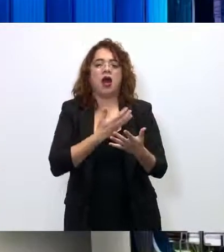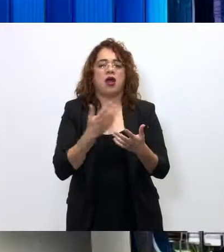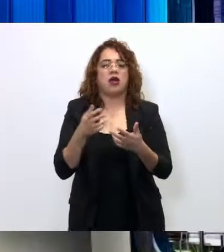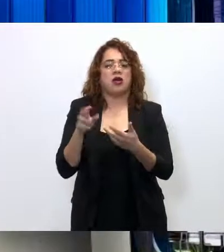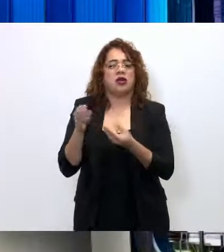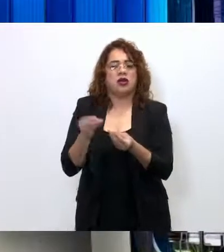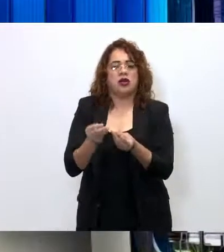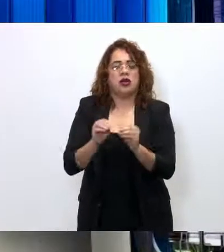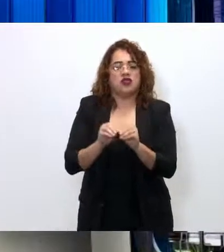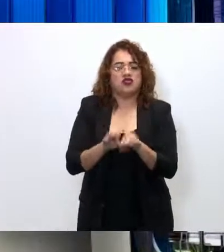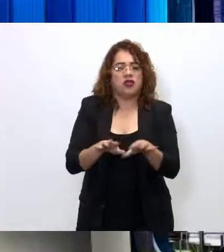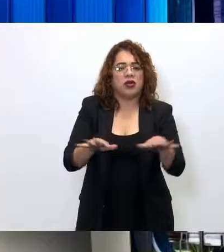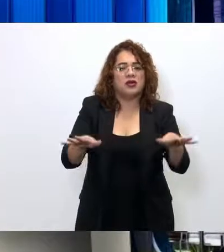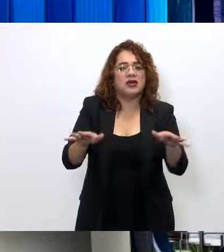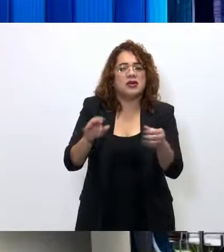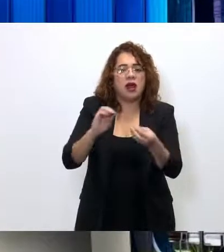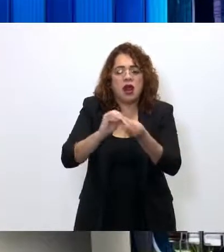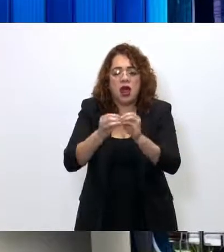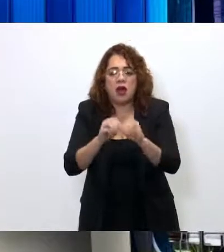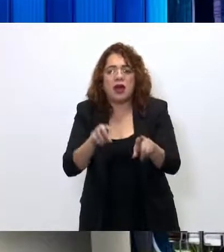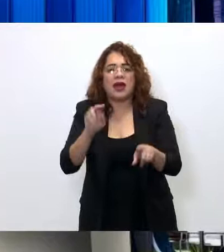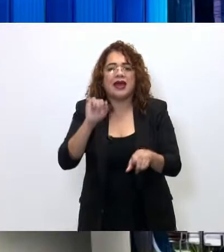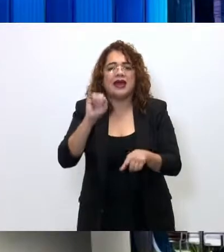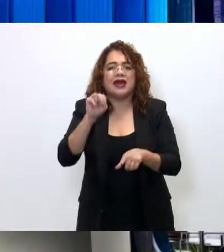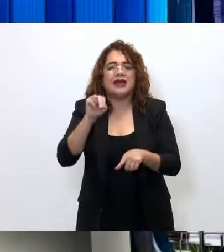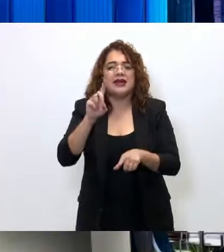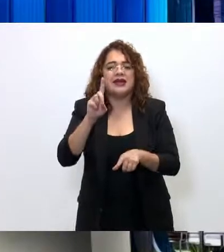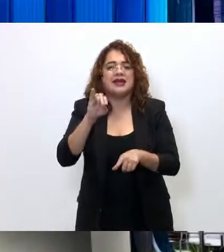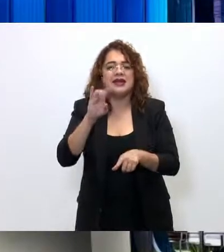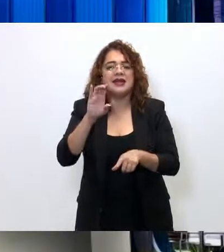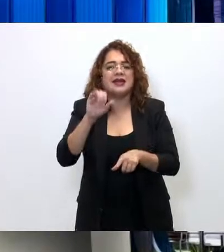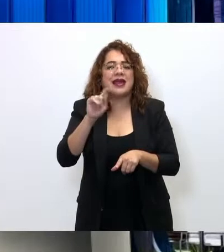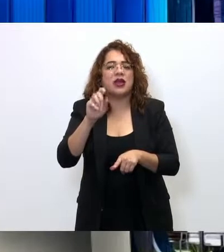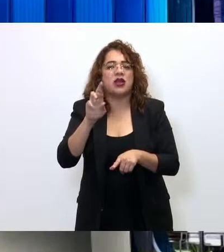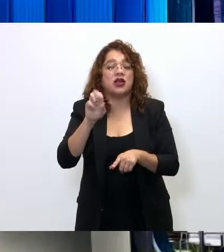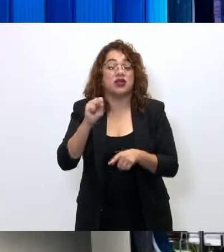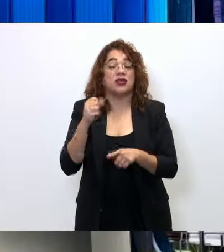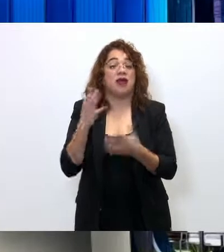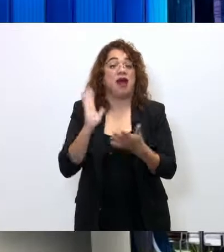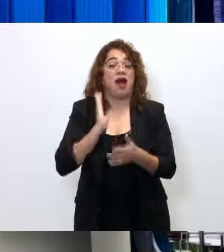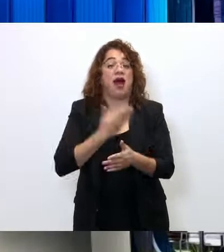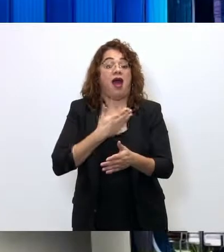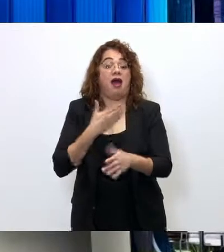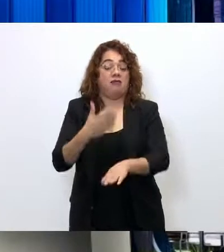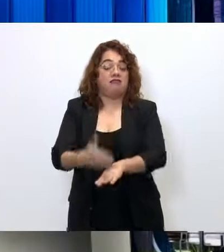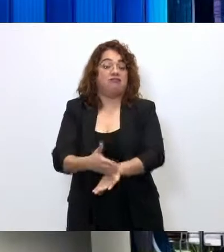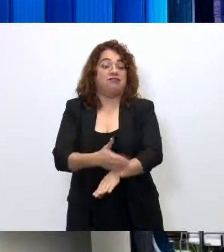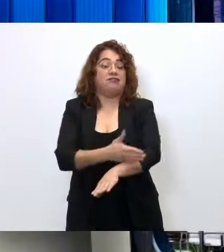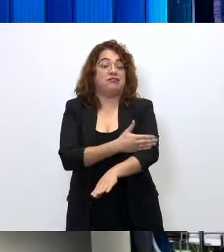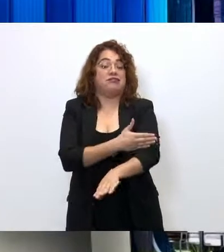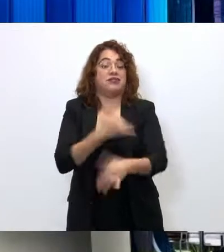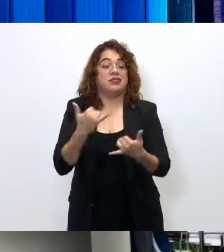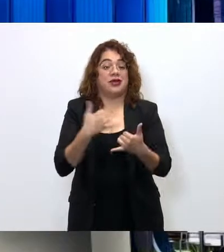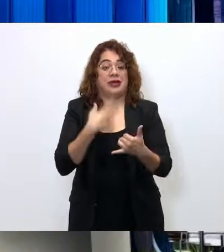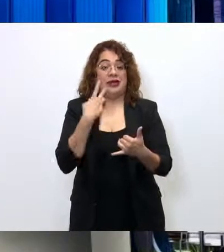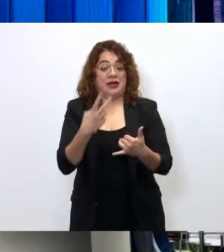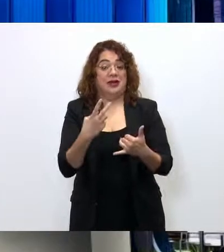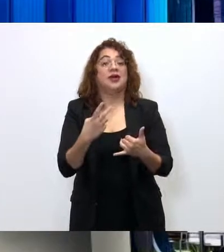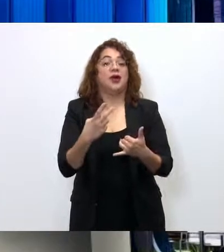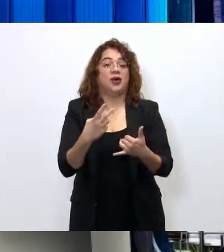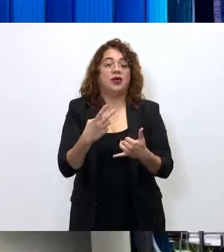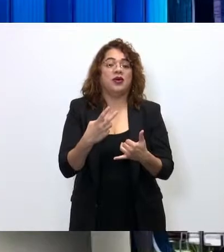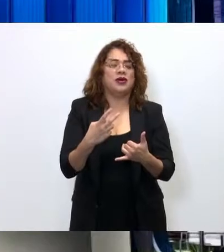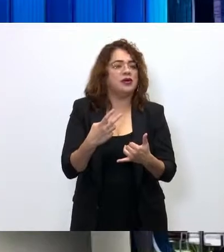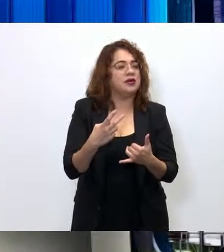that you'll be able to see all the progress that we've made over the last months. Overall, just as a starting point, is we've seen a dramatic decrease in